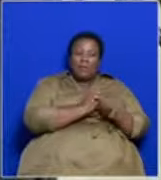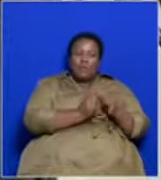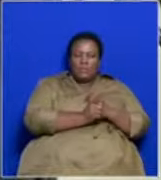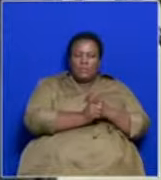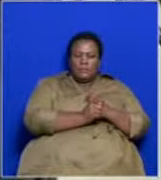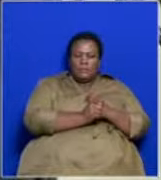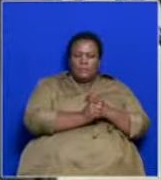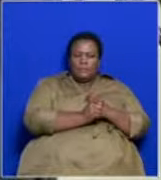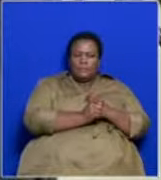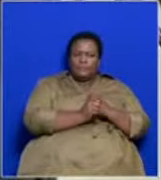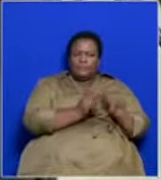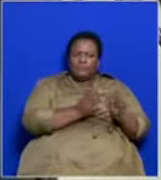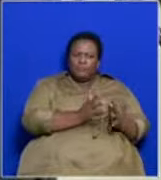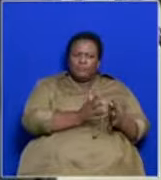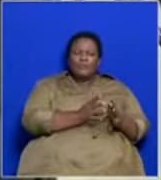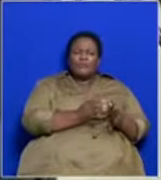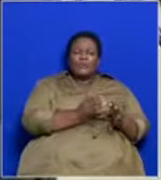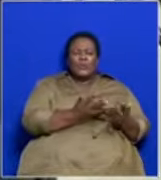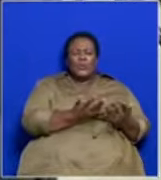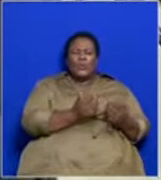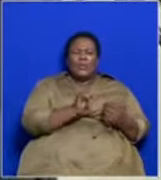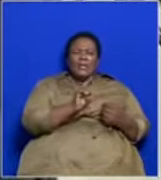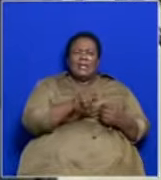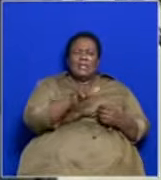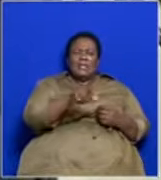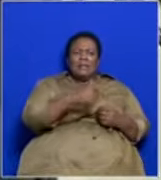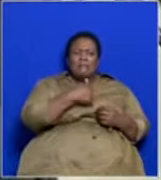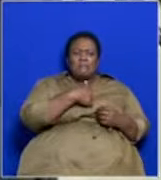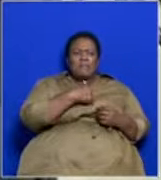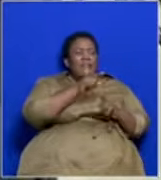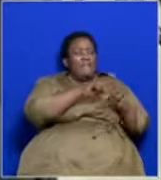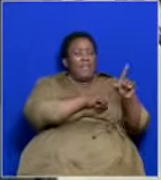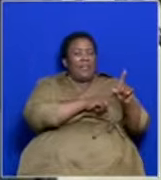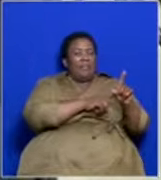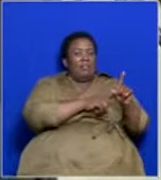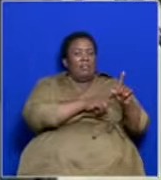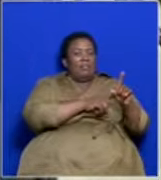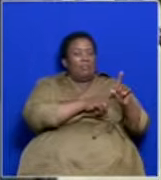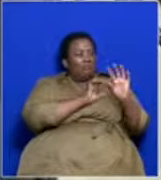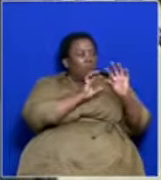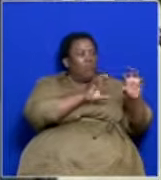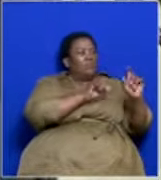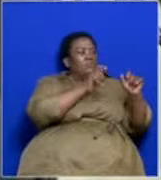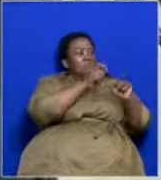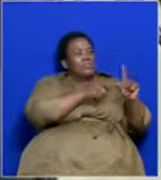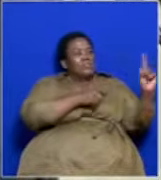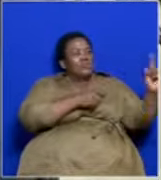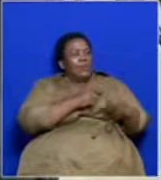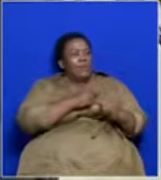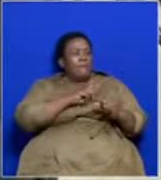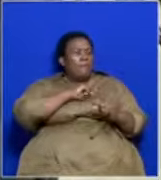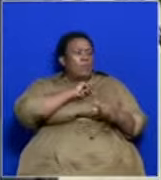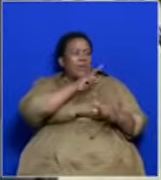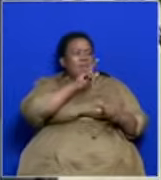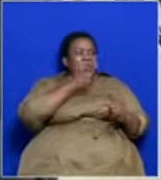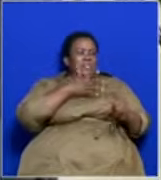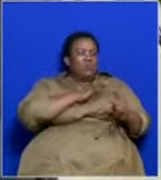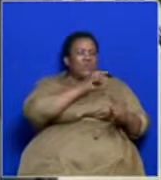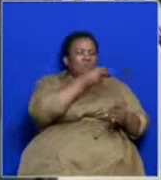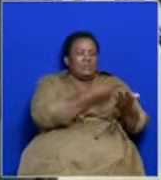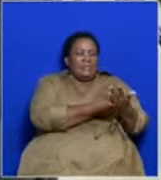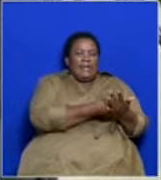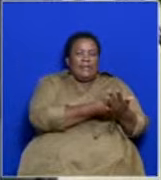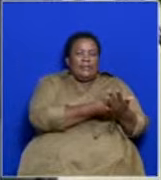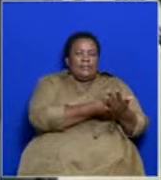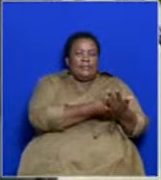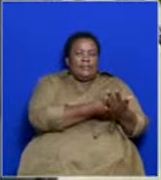because I failed to subpoena, because he doesn't want to sign my subpoena, and then I informed